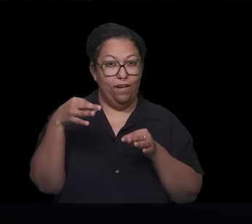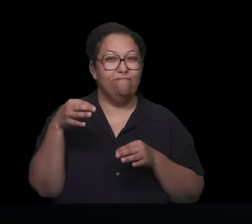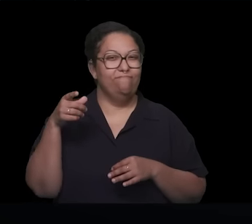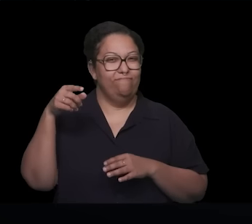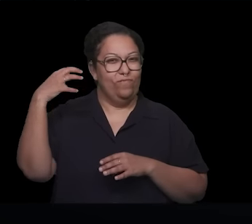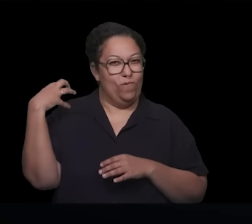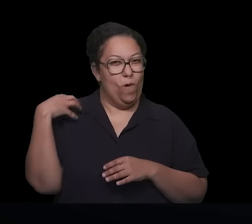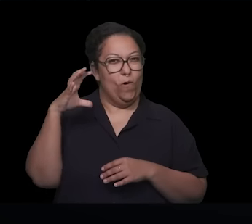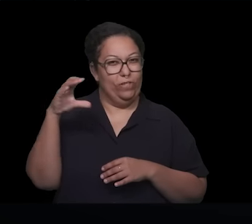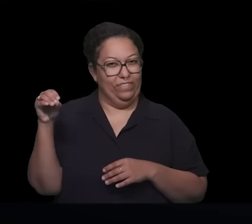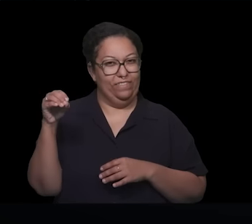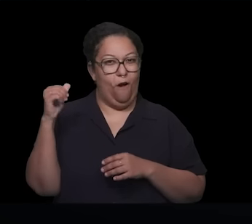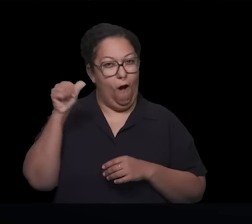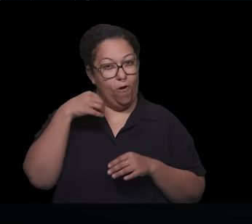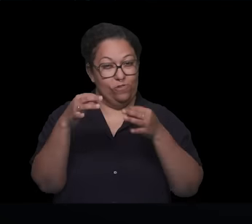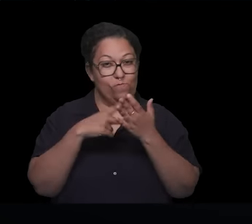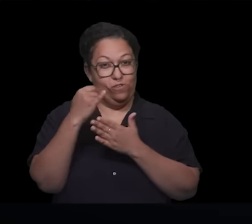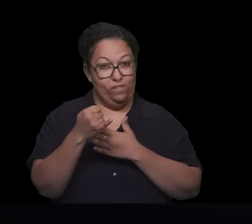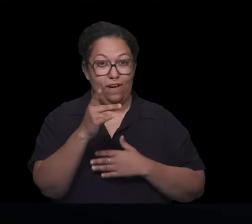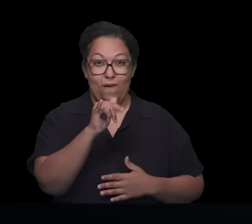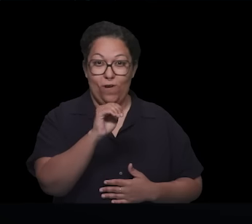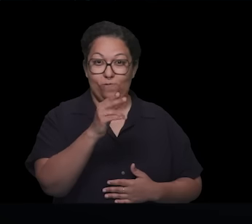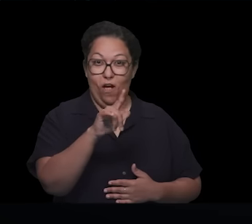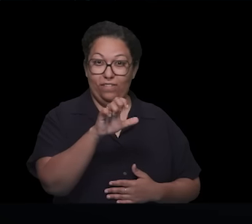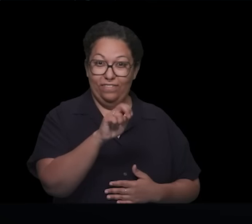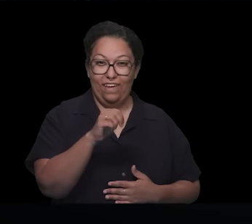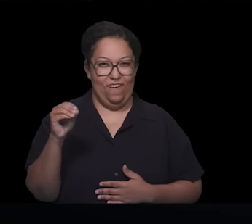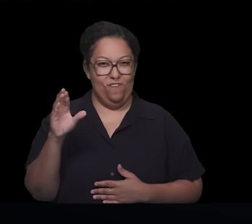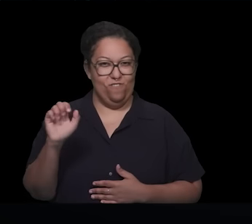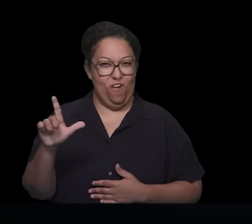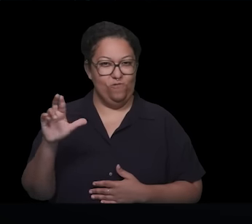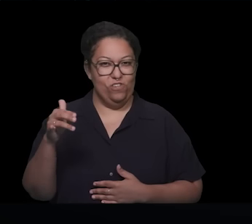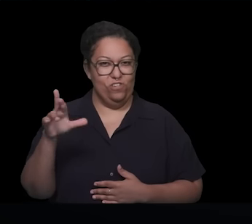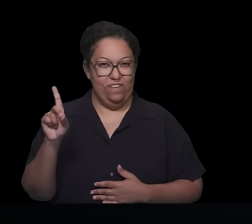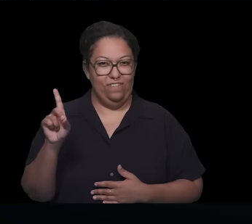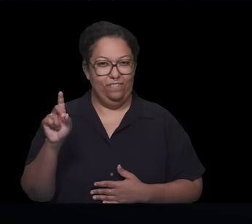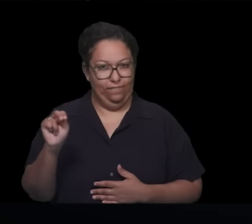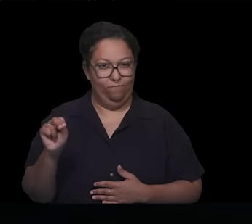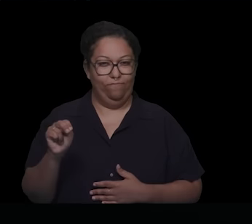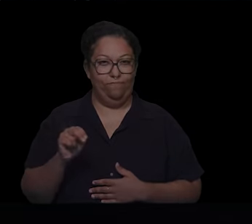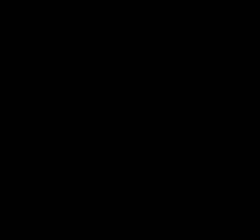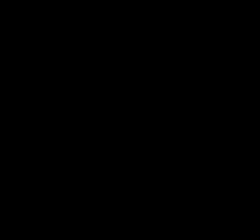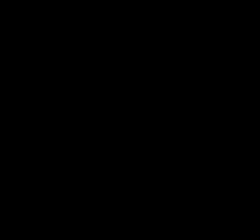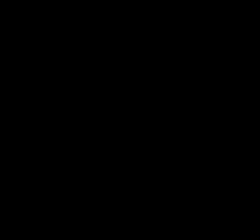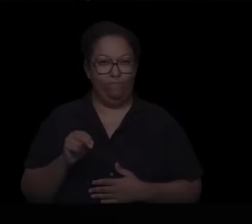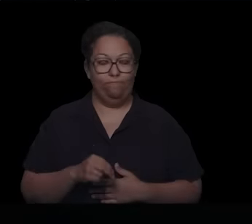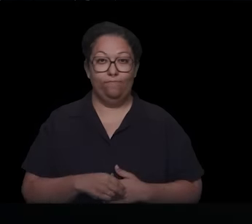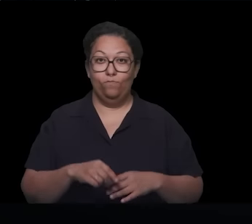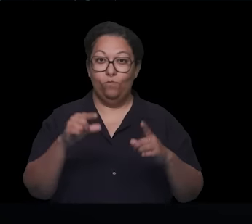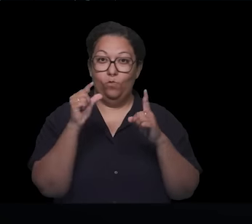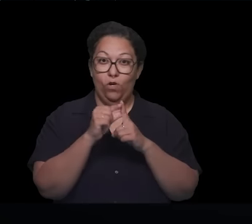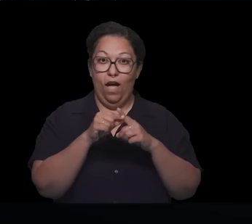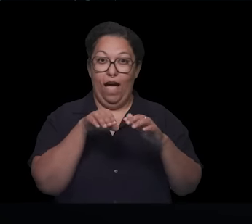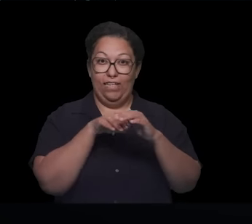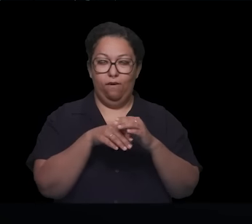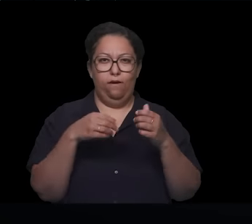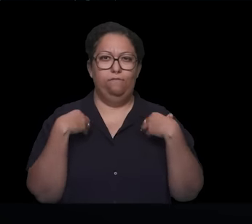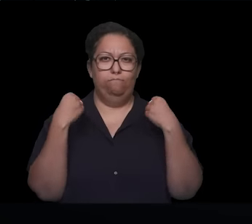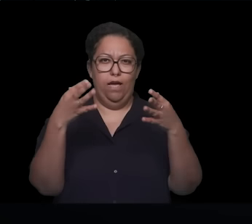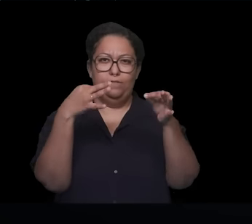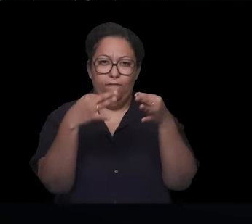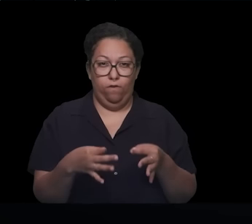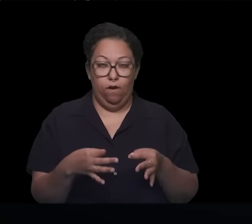tell us more are the co-chairs of the Audio Description Project, Kim Charlson and Carl Richardson. The word accessibility